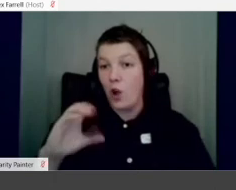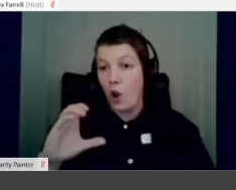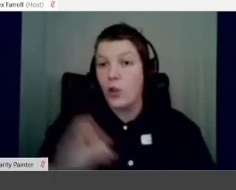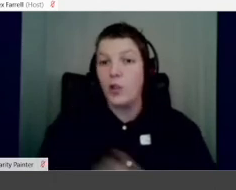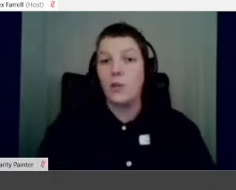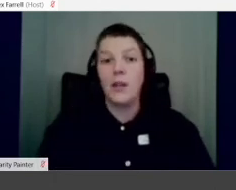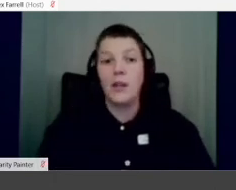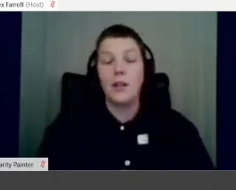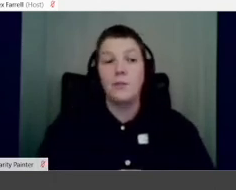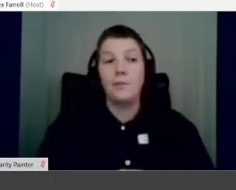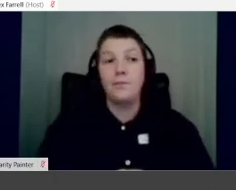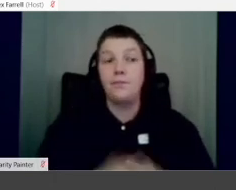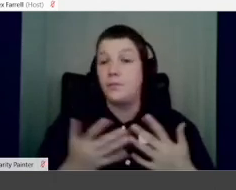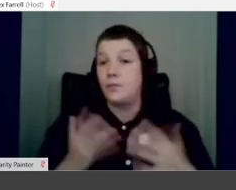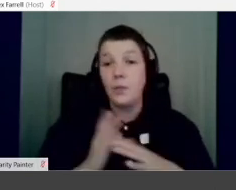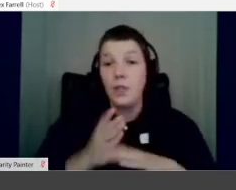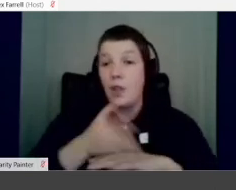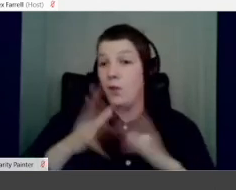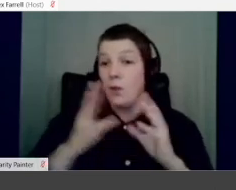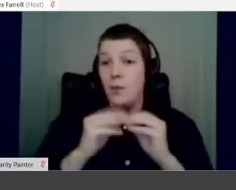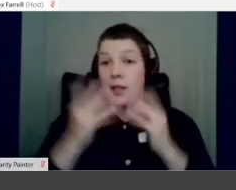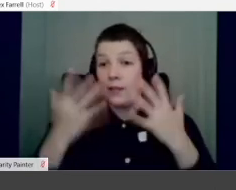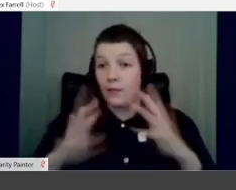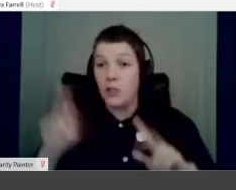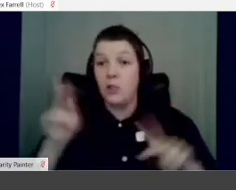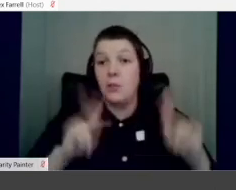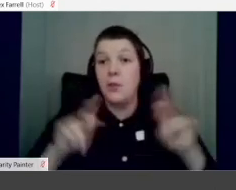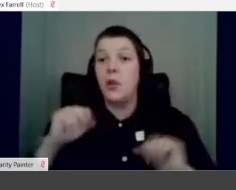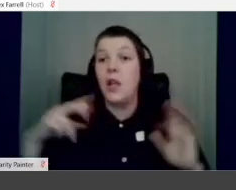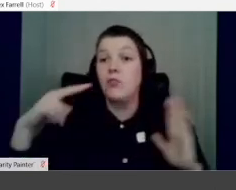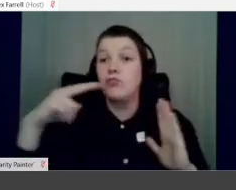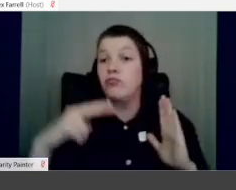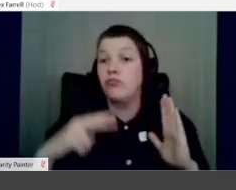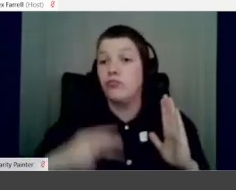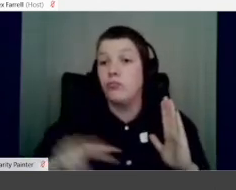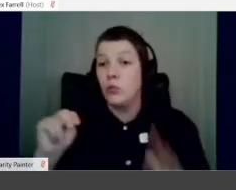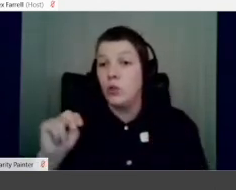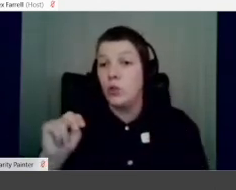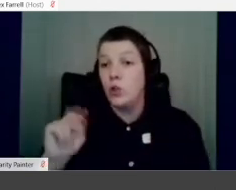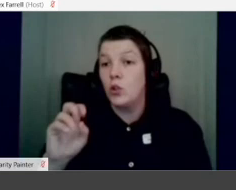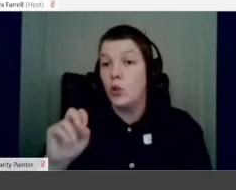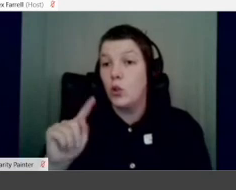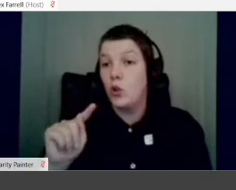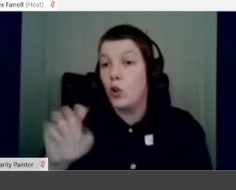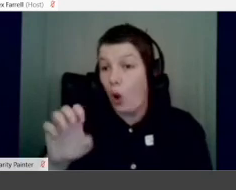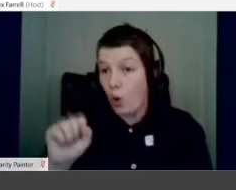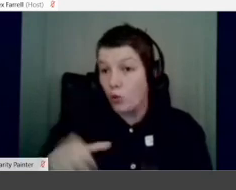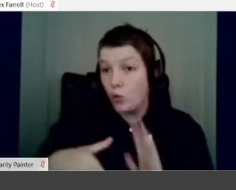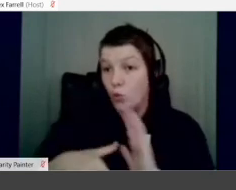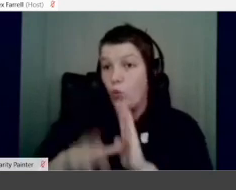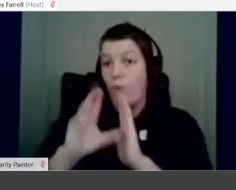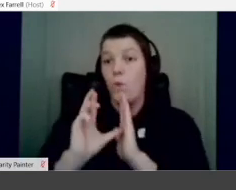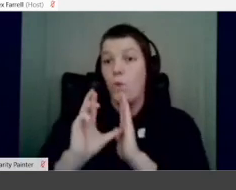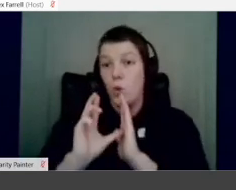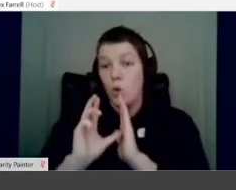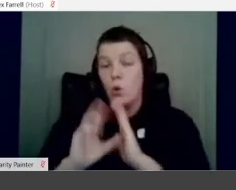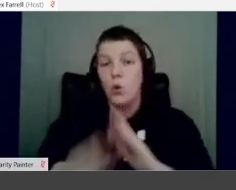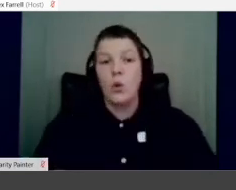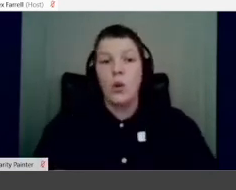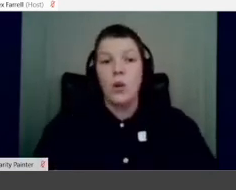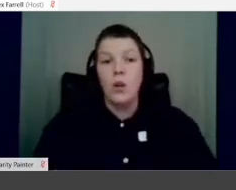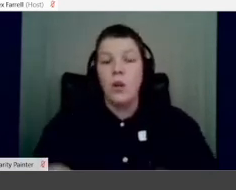the meeting. It just gives people and this kind of goes back to what Dan was saying, the more ways you